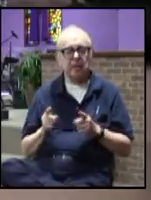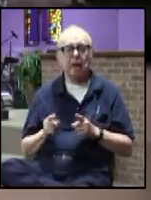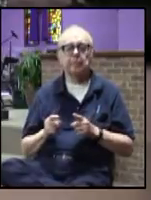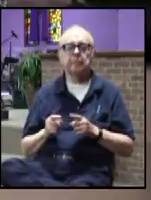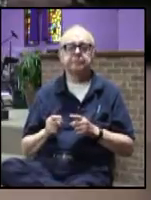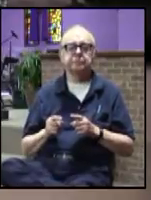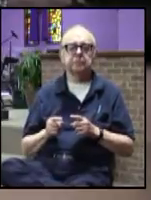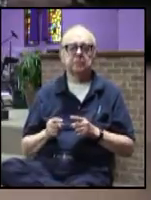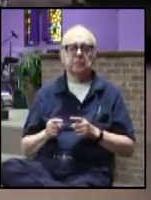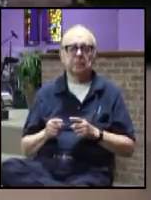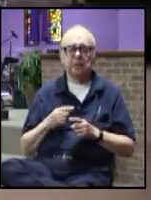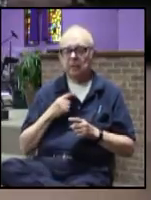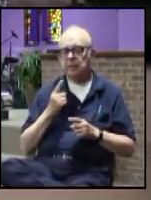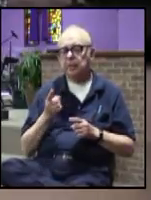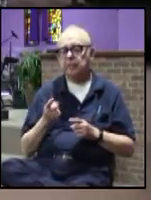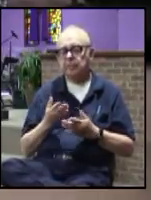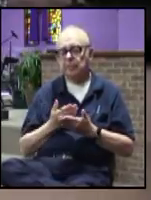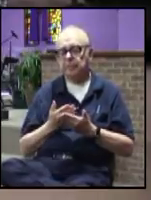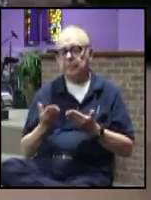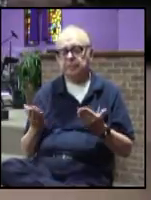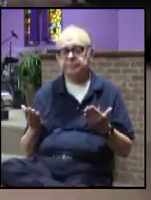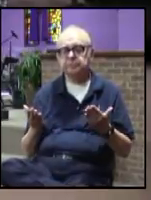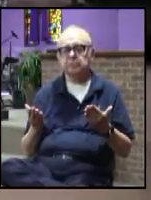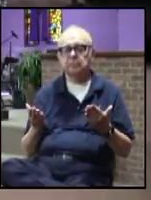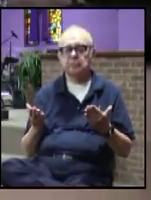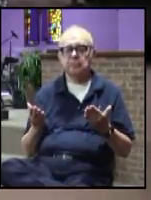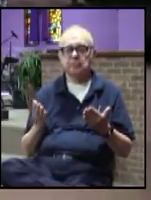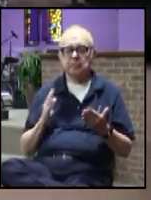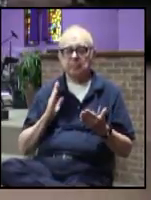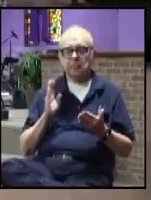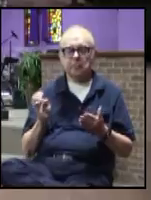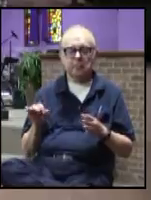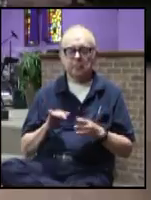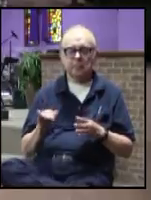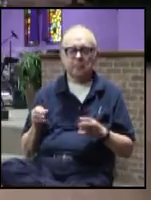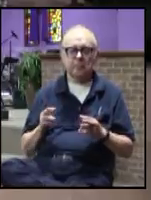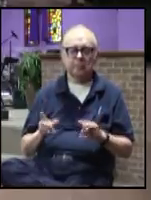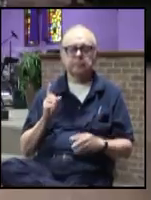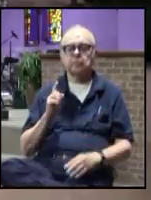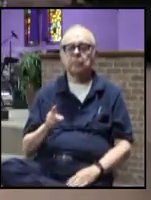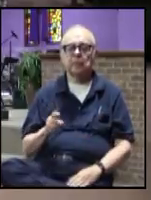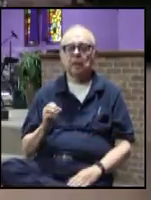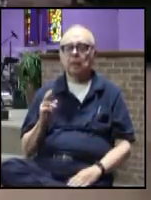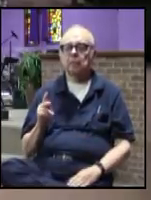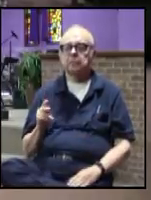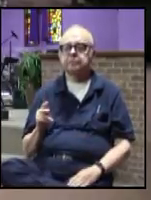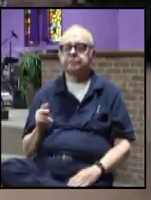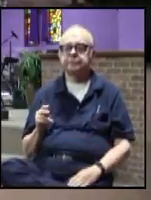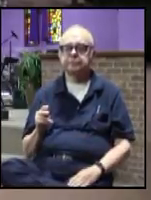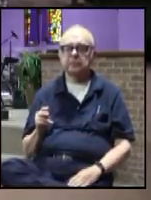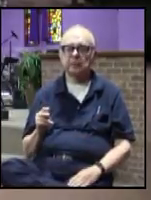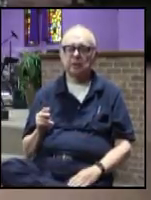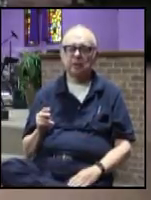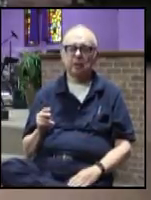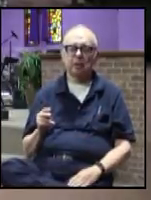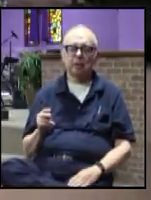come to it. And so let me say this to you. It's going to be the same way for you, okay?